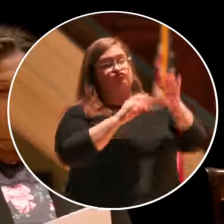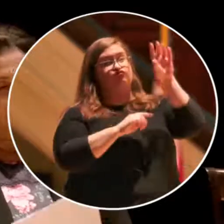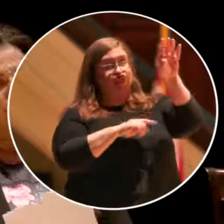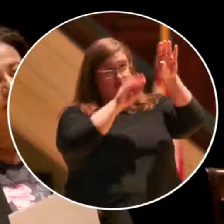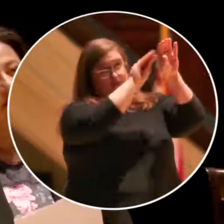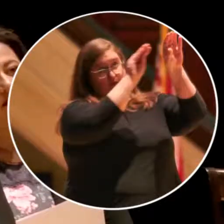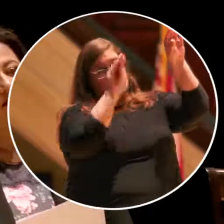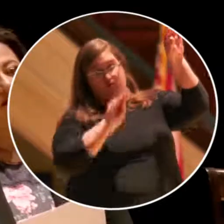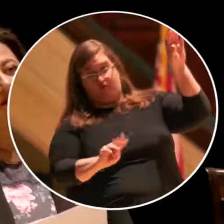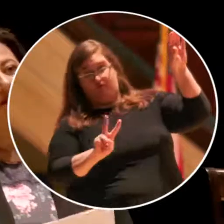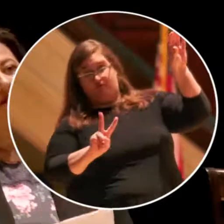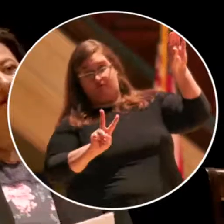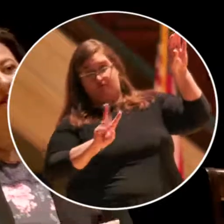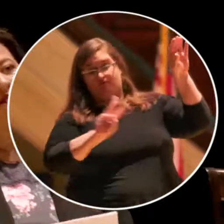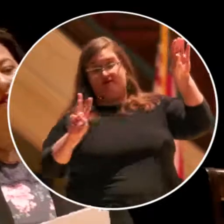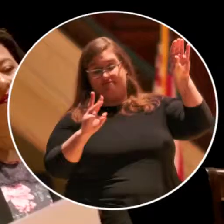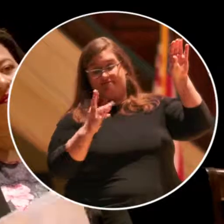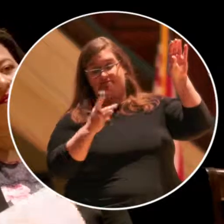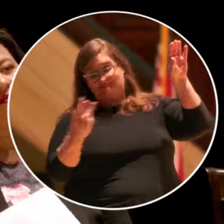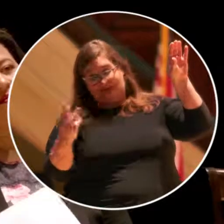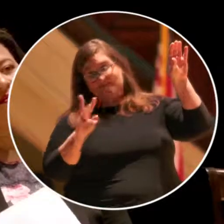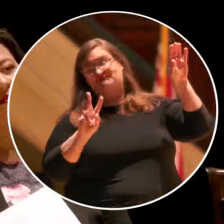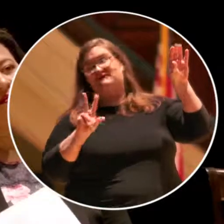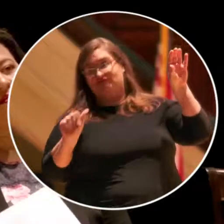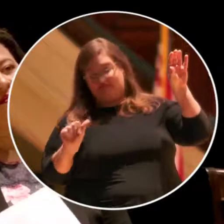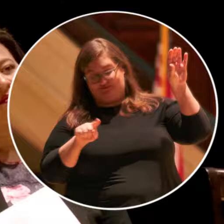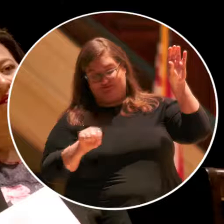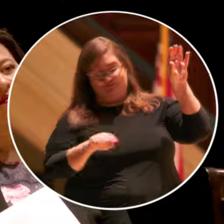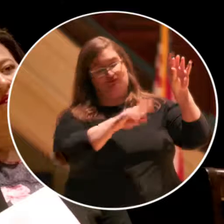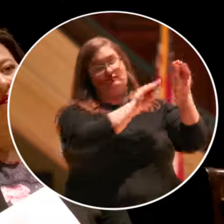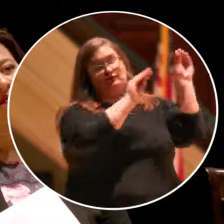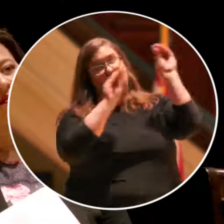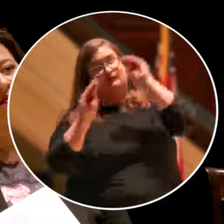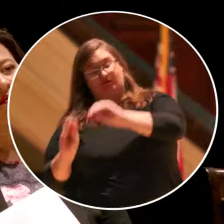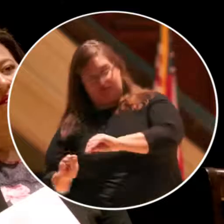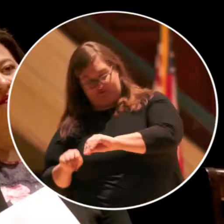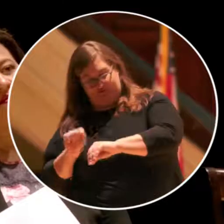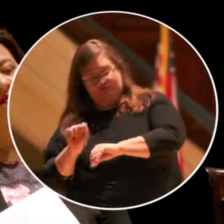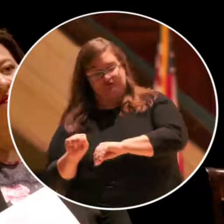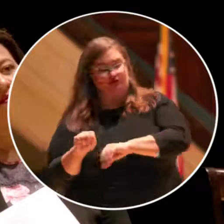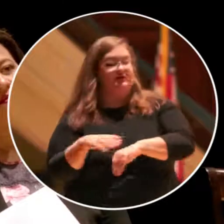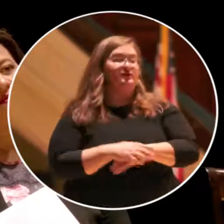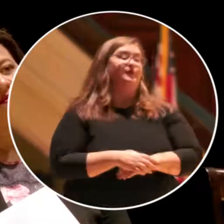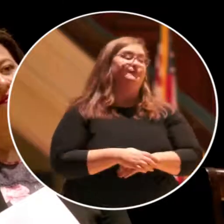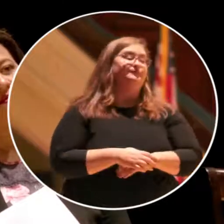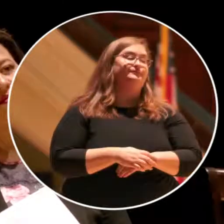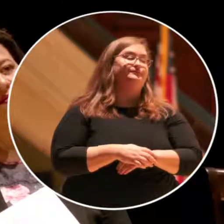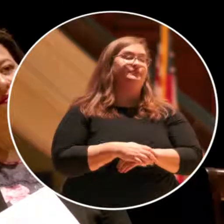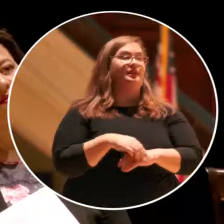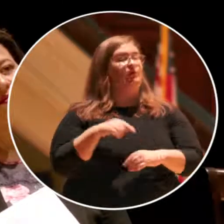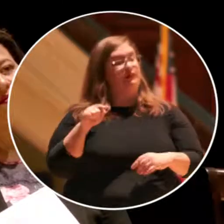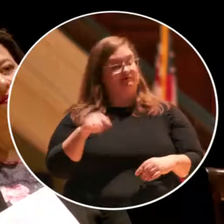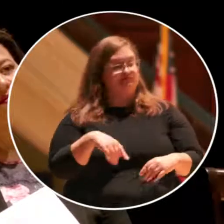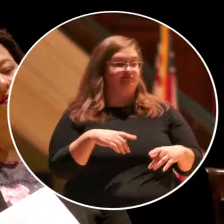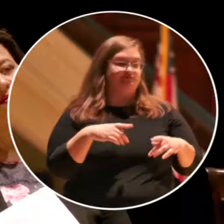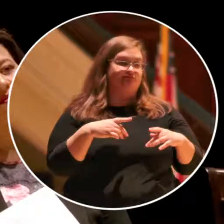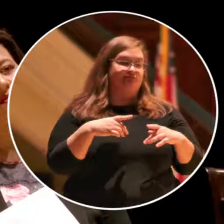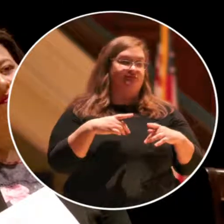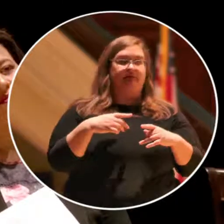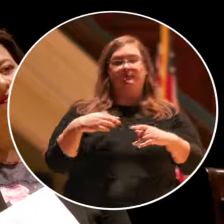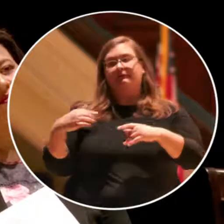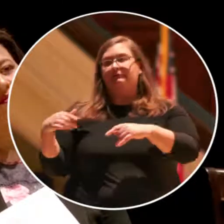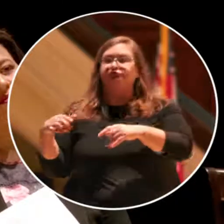the path of my mother when it came to visitation. Nevertheless, that first Christmas after the move, she made the drive to pick up my brother and me